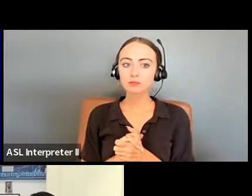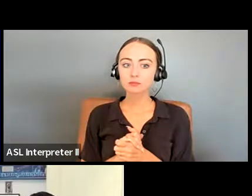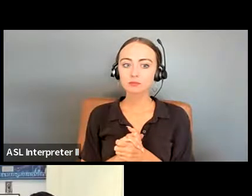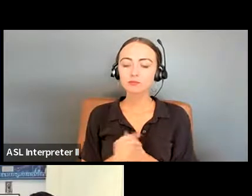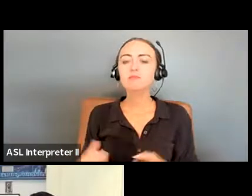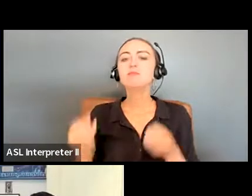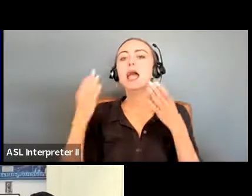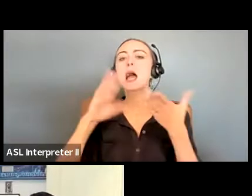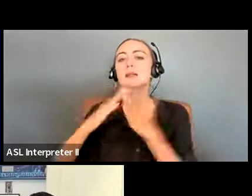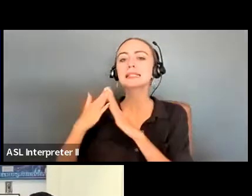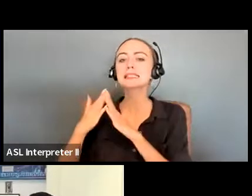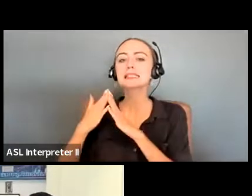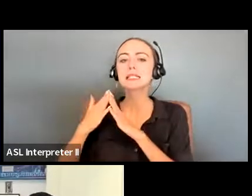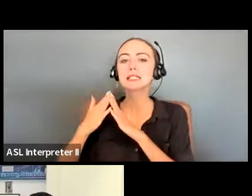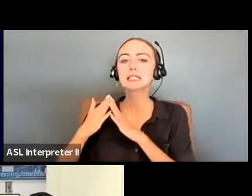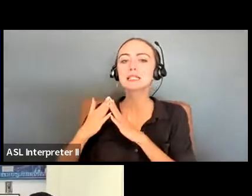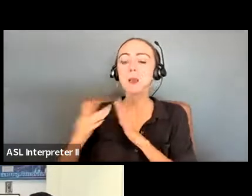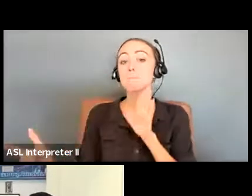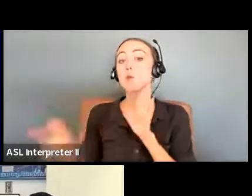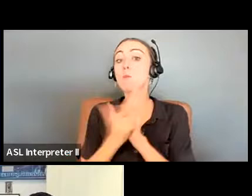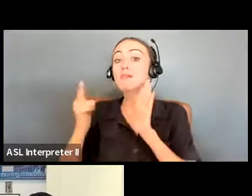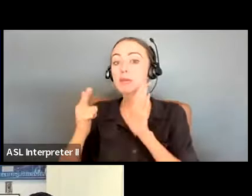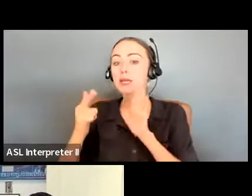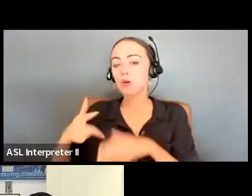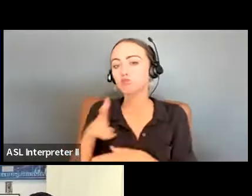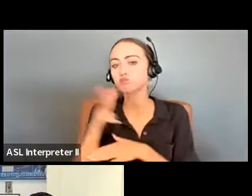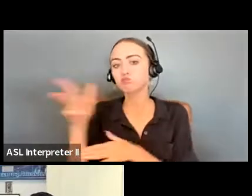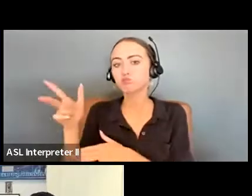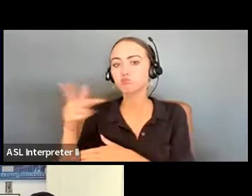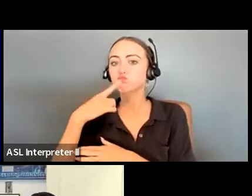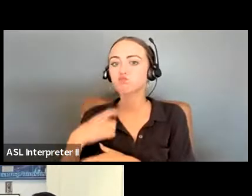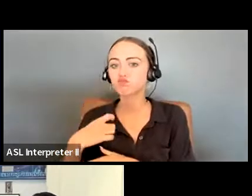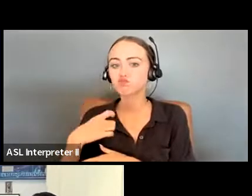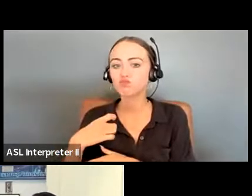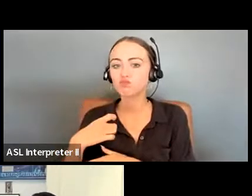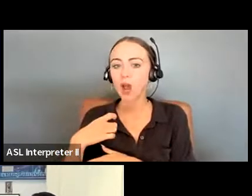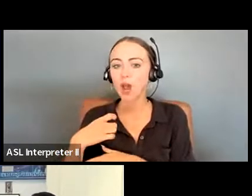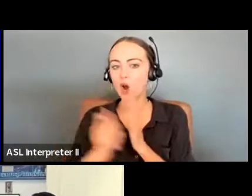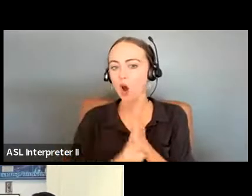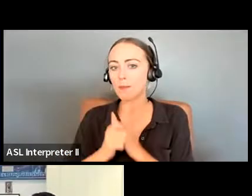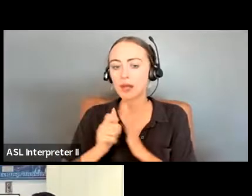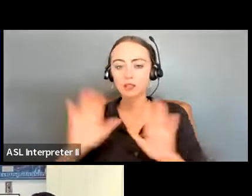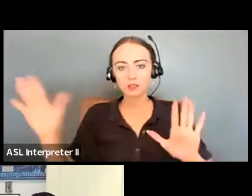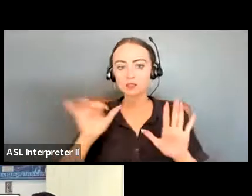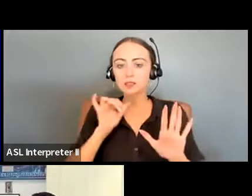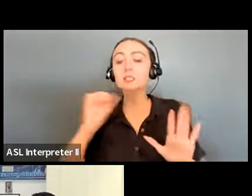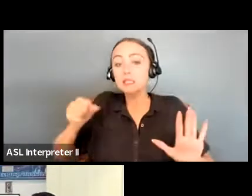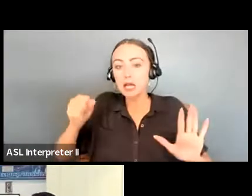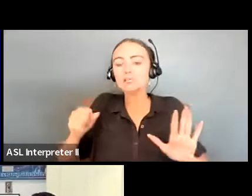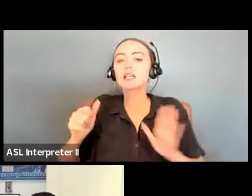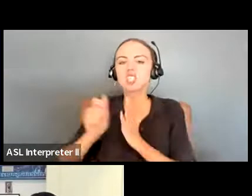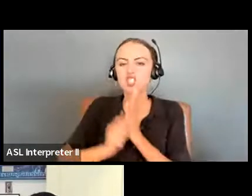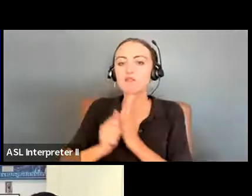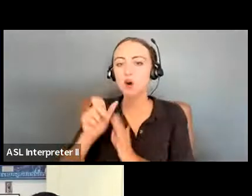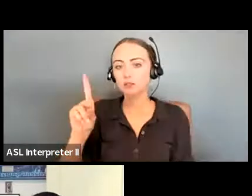many cities prohibit right turn on red as a default? That is, not as a, yes, as a